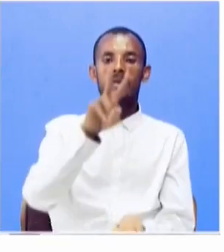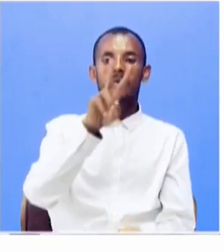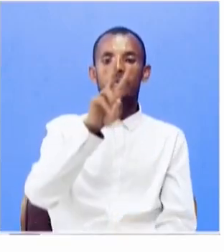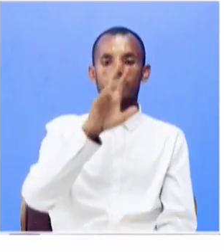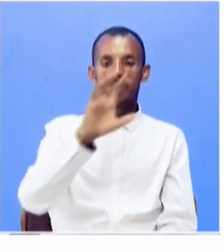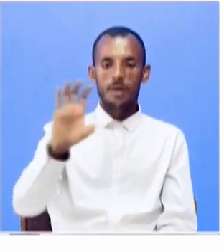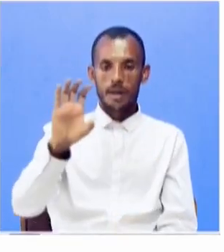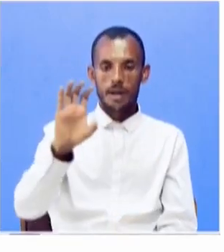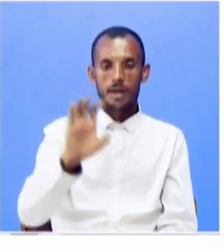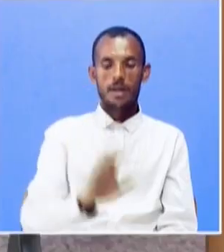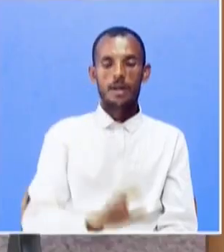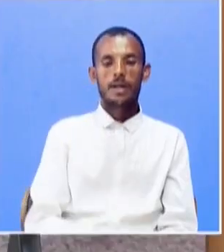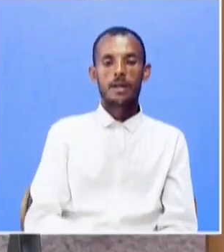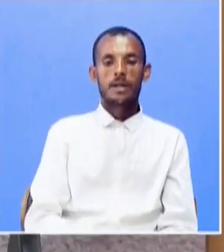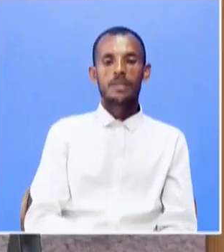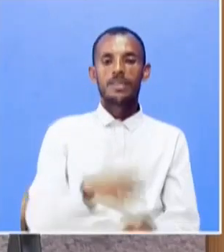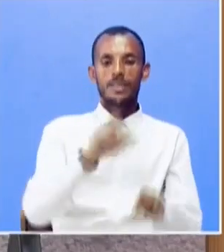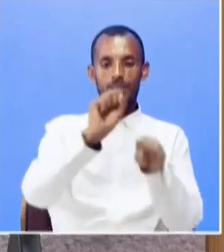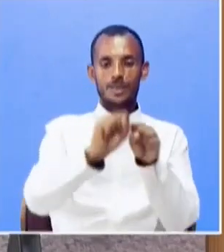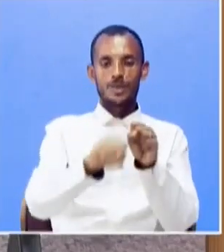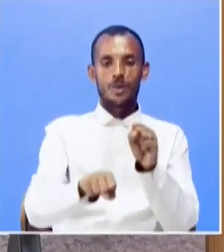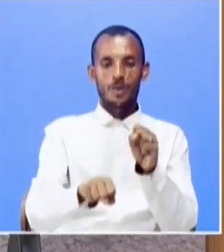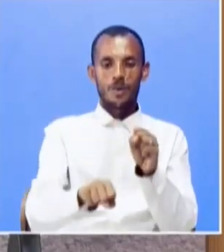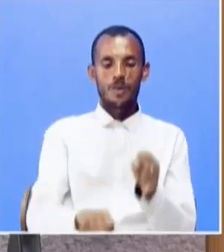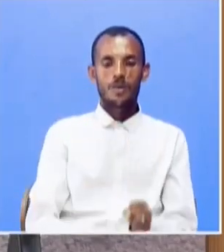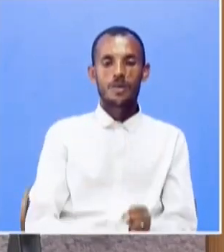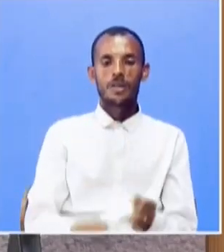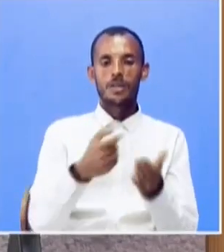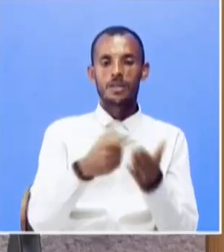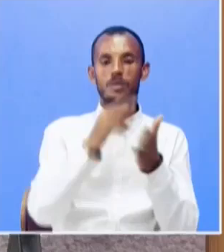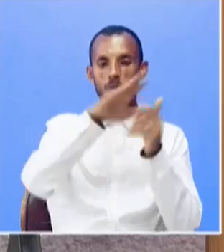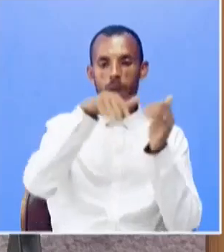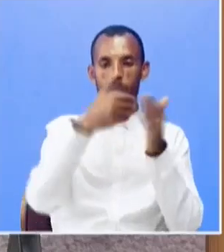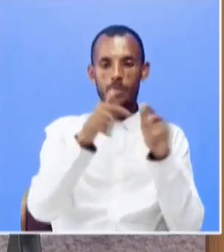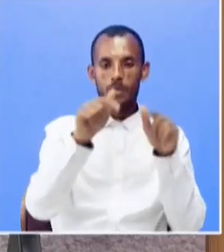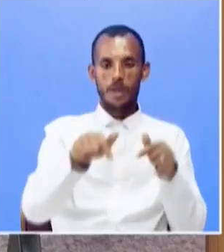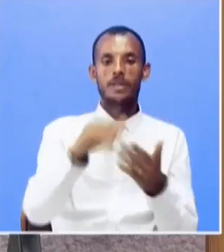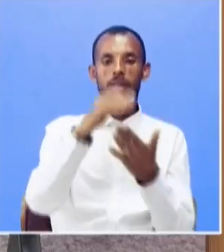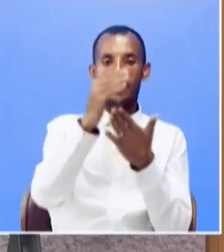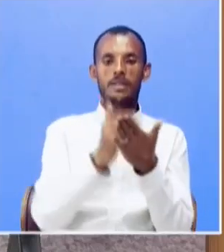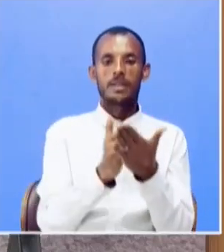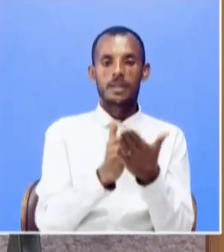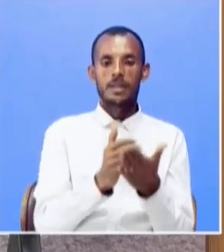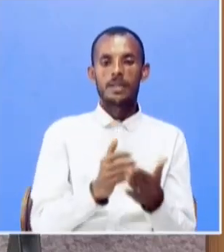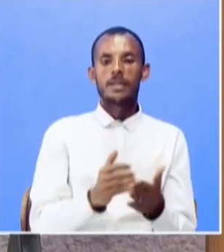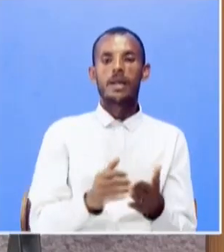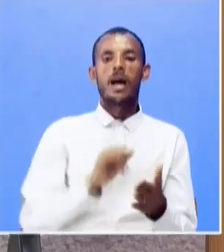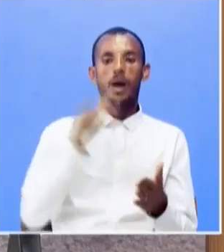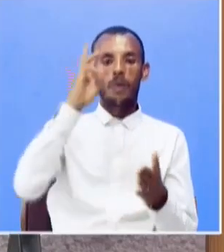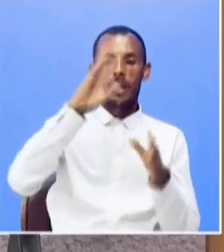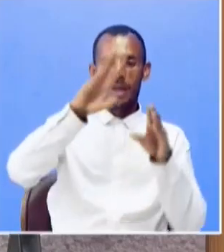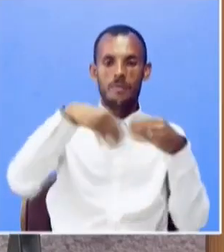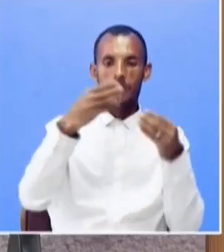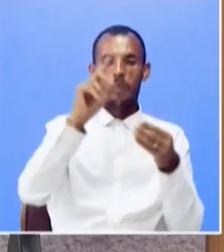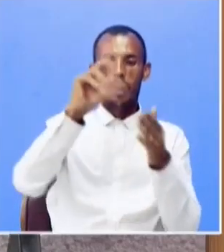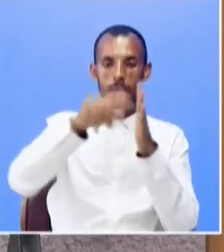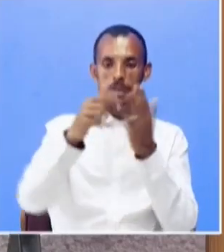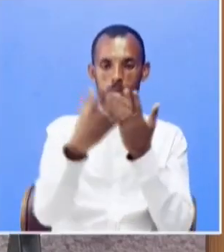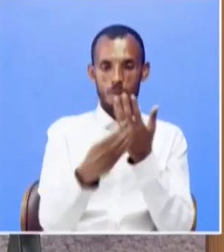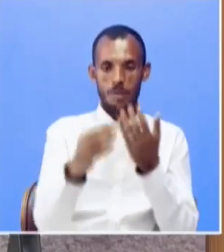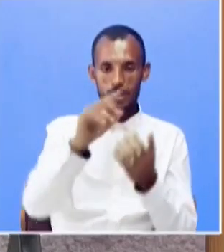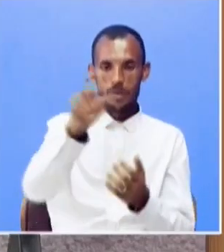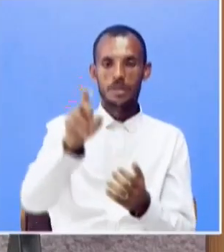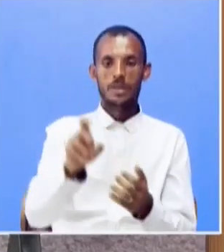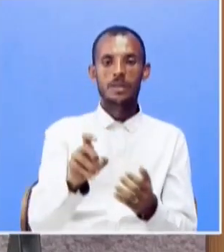7,200. So this is all about today's lesson. I'll give you 1 minute to copy the